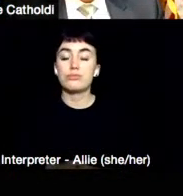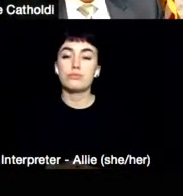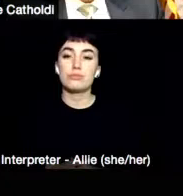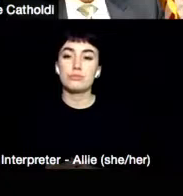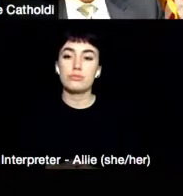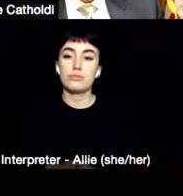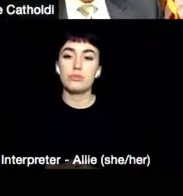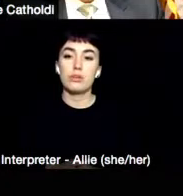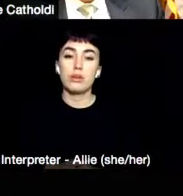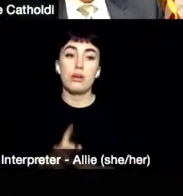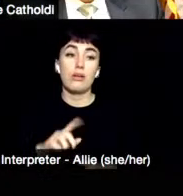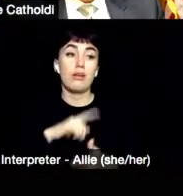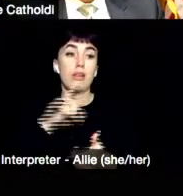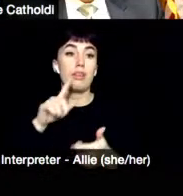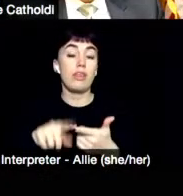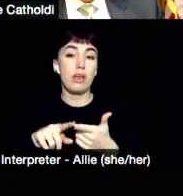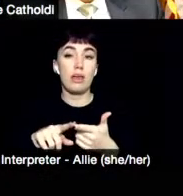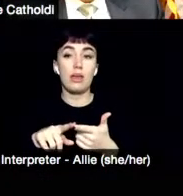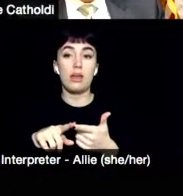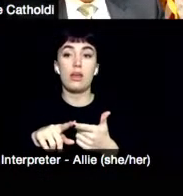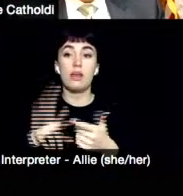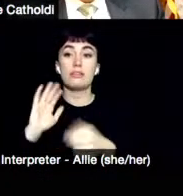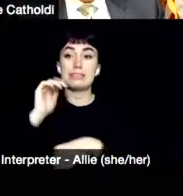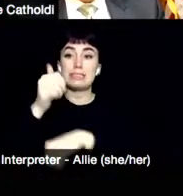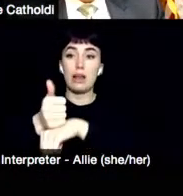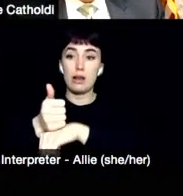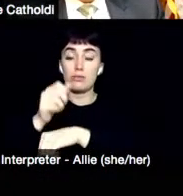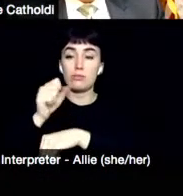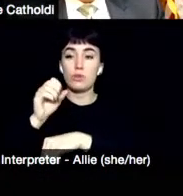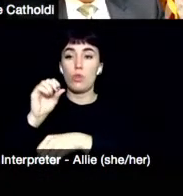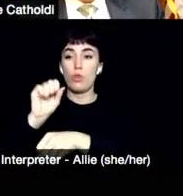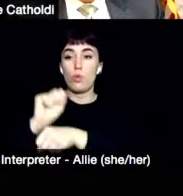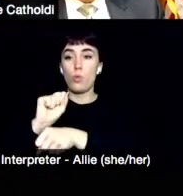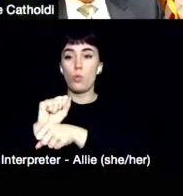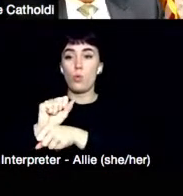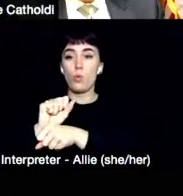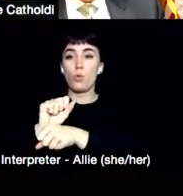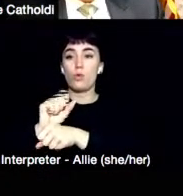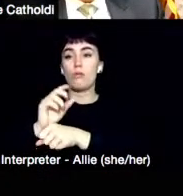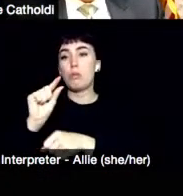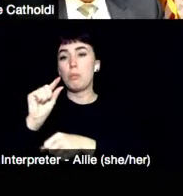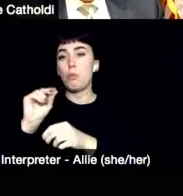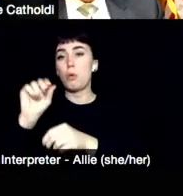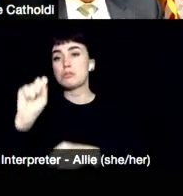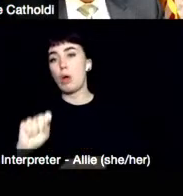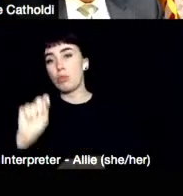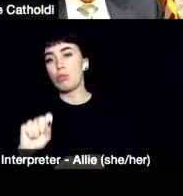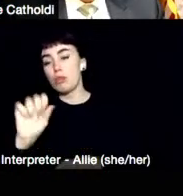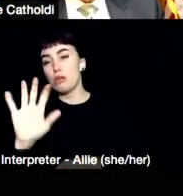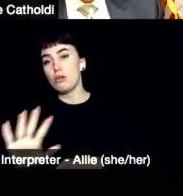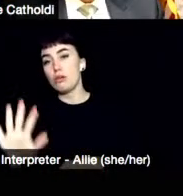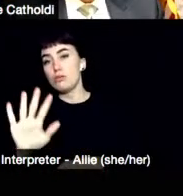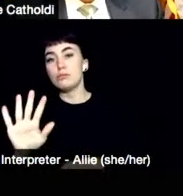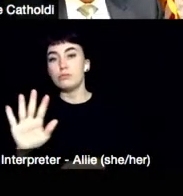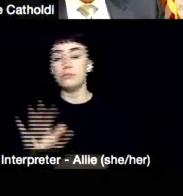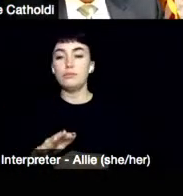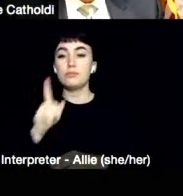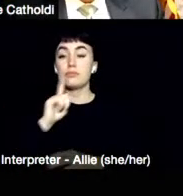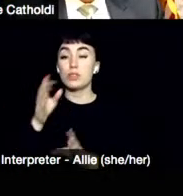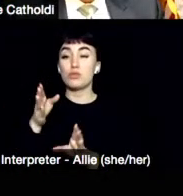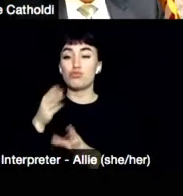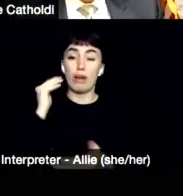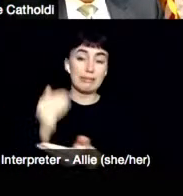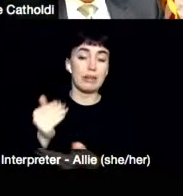And then staged so that the work a little bit farther south that is immediately adjacent to the school